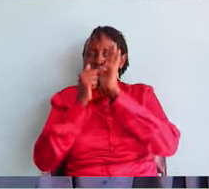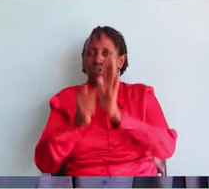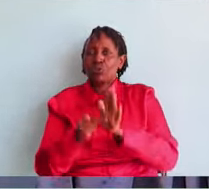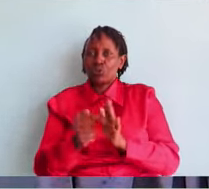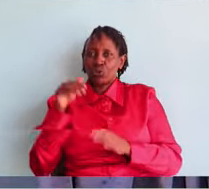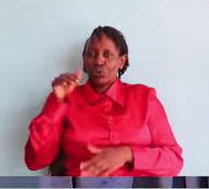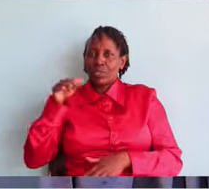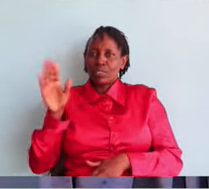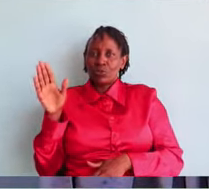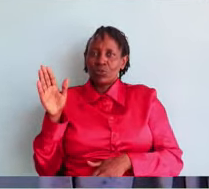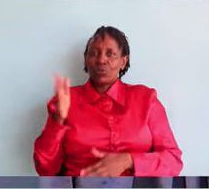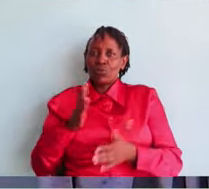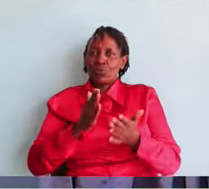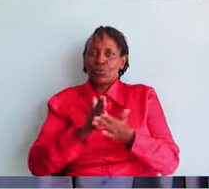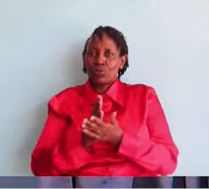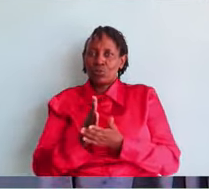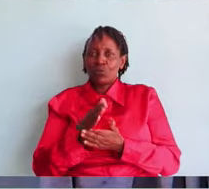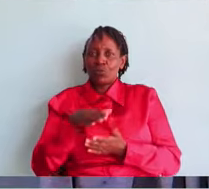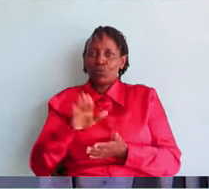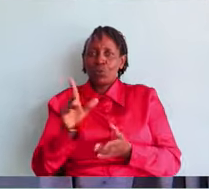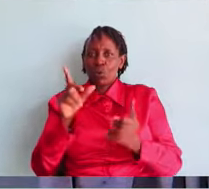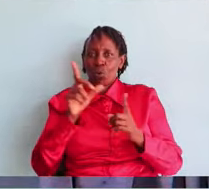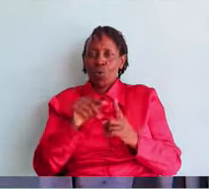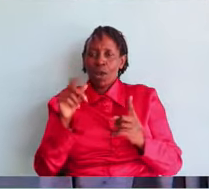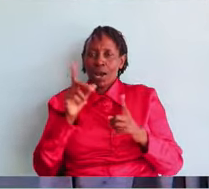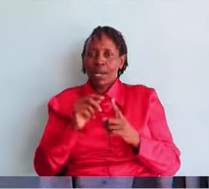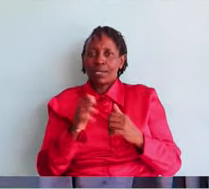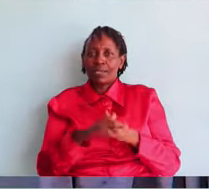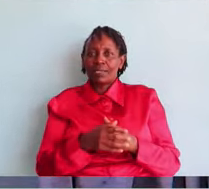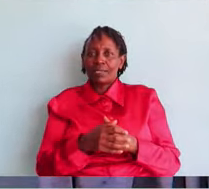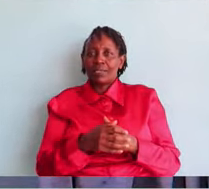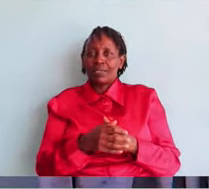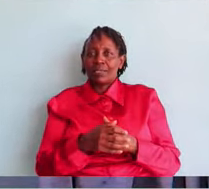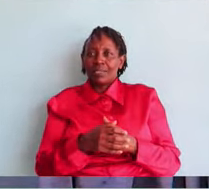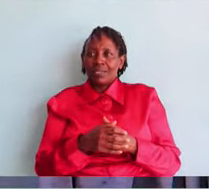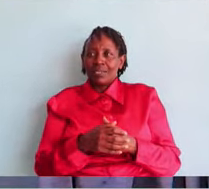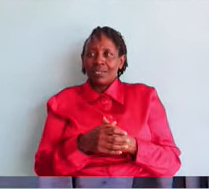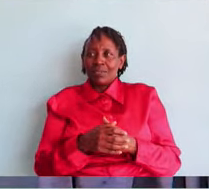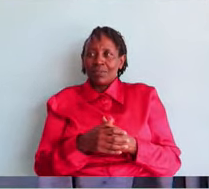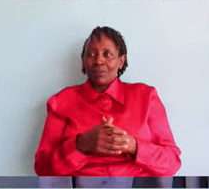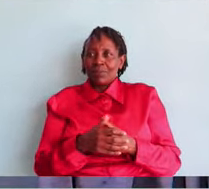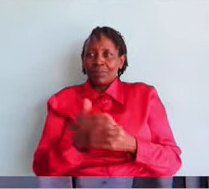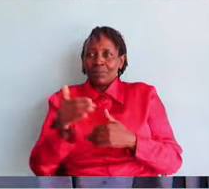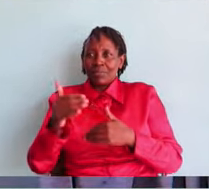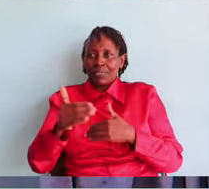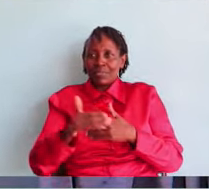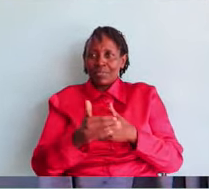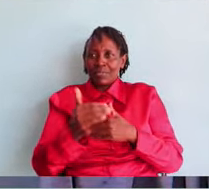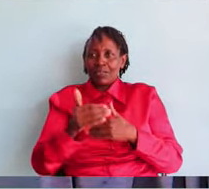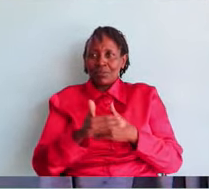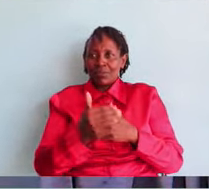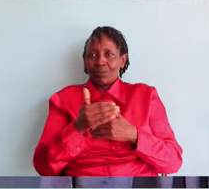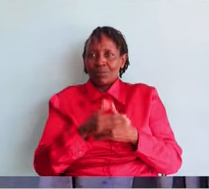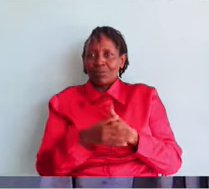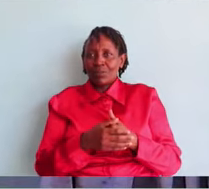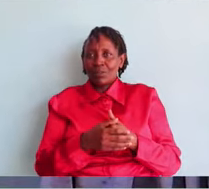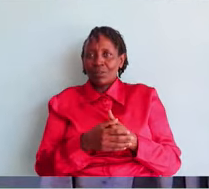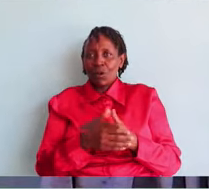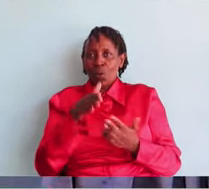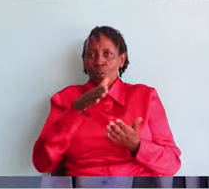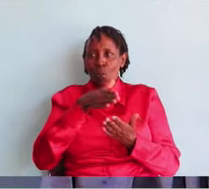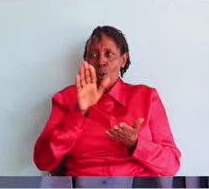us through your word, as you speak these words that should draw us closer to you and spur us on to be